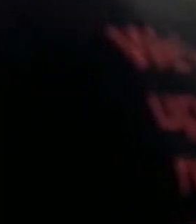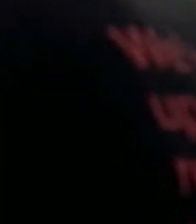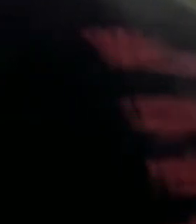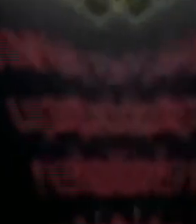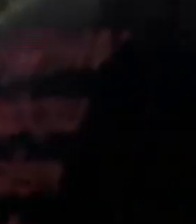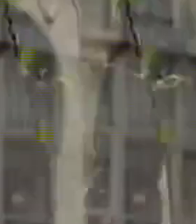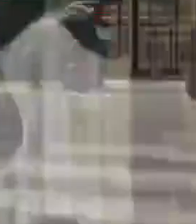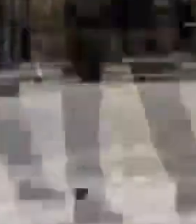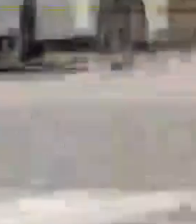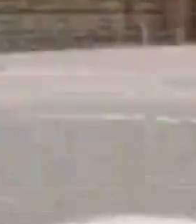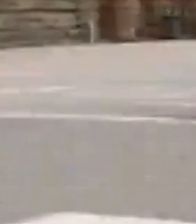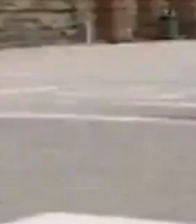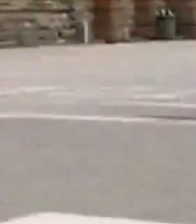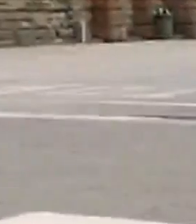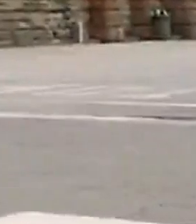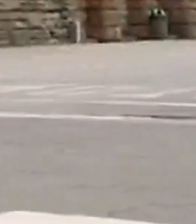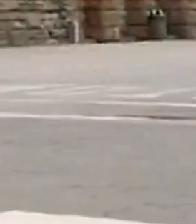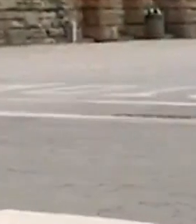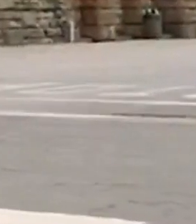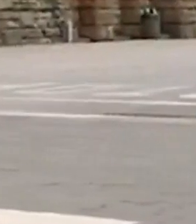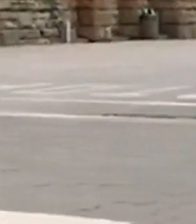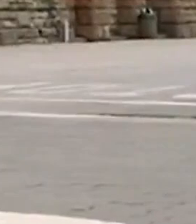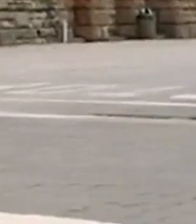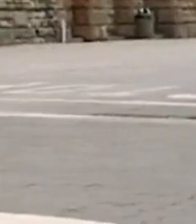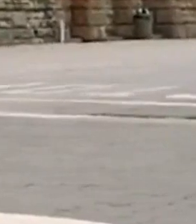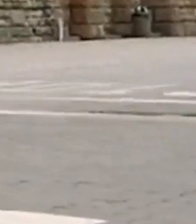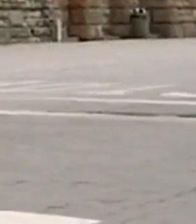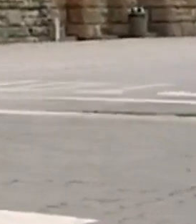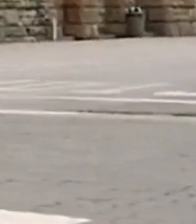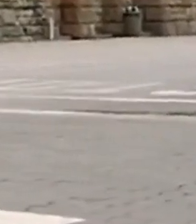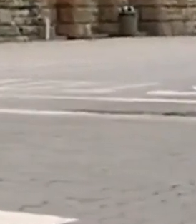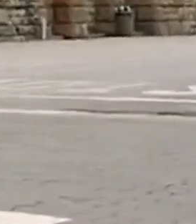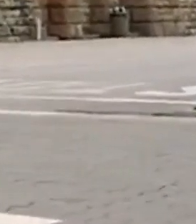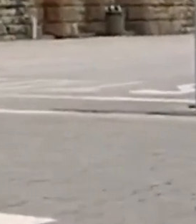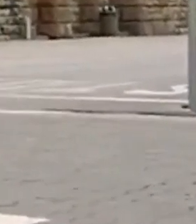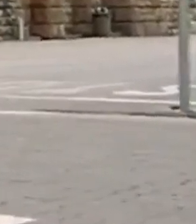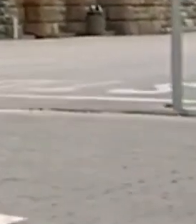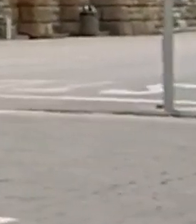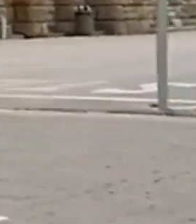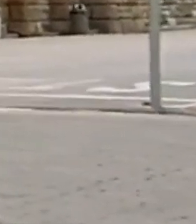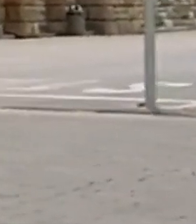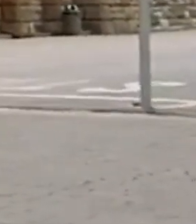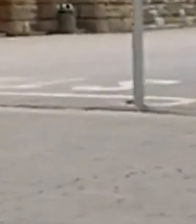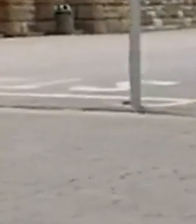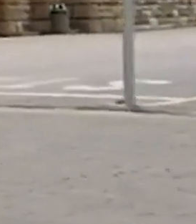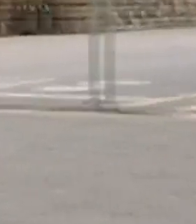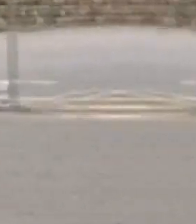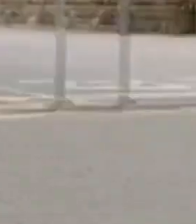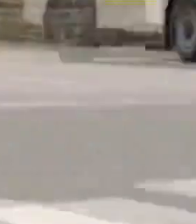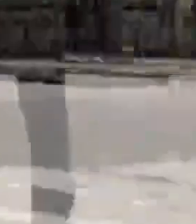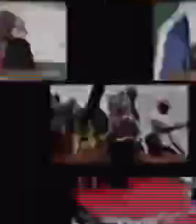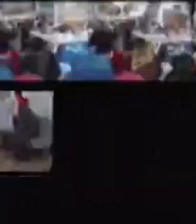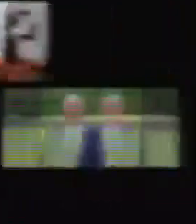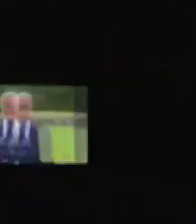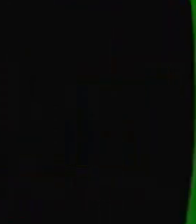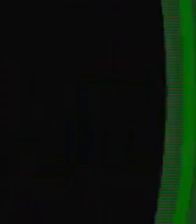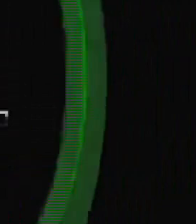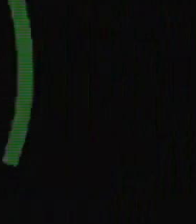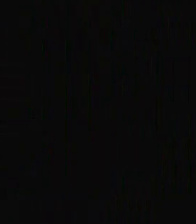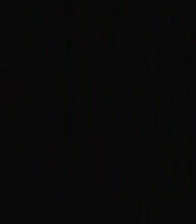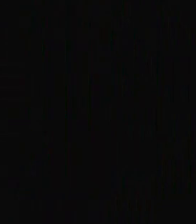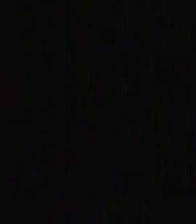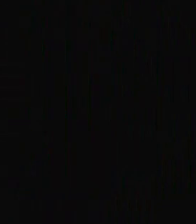bohlokwa go wena. Fumana ditaba tsa matšhabeng ka leleme la hao. SABC lentswe la hao re ikemetse ga